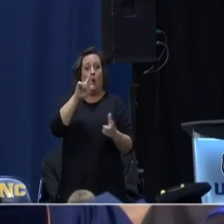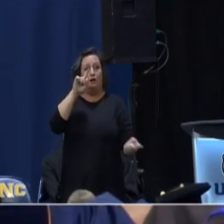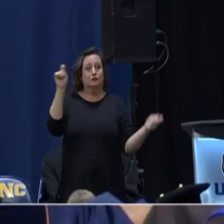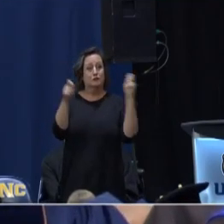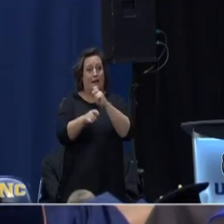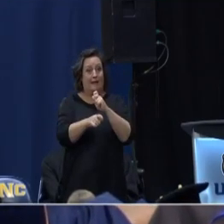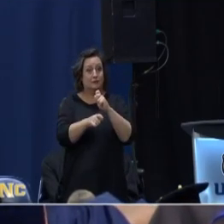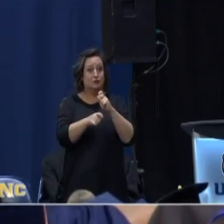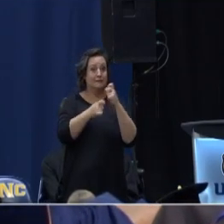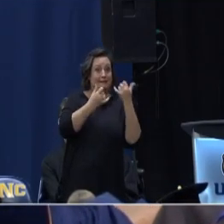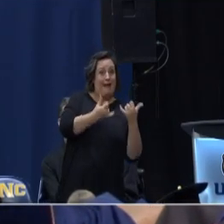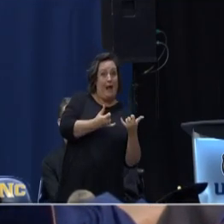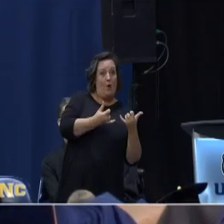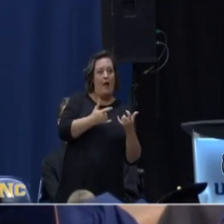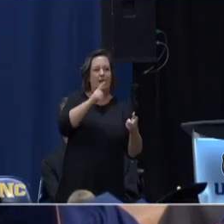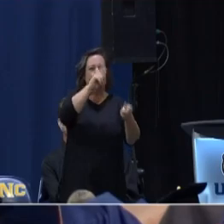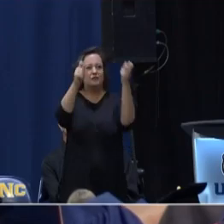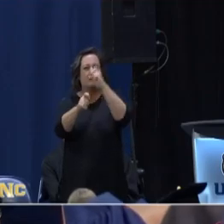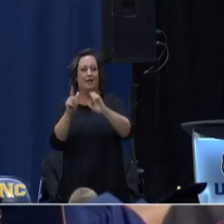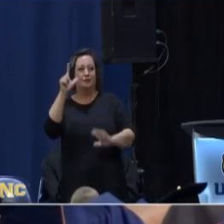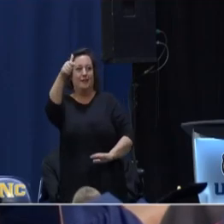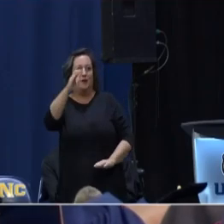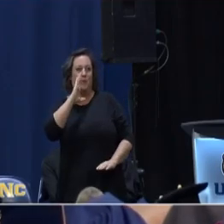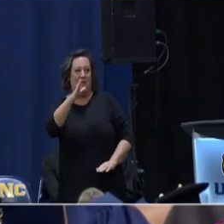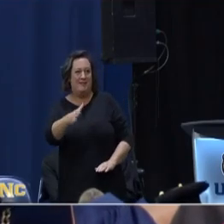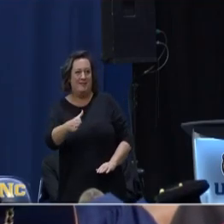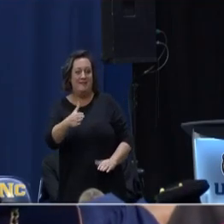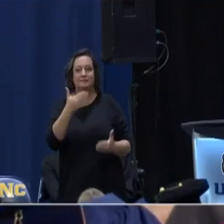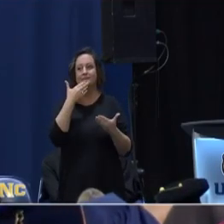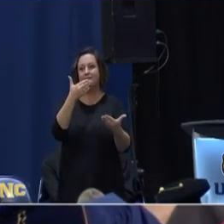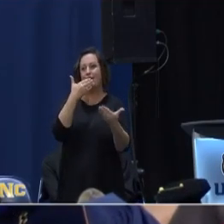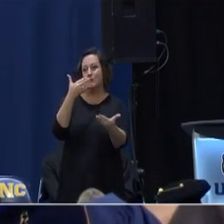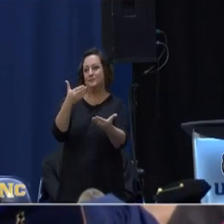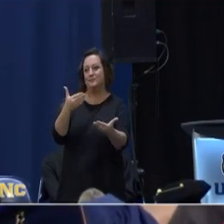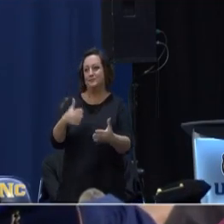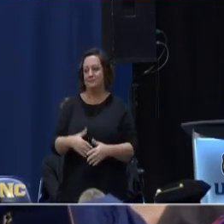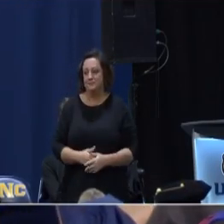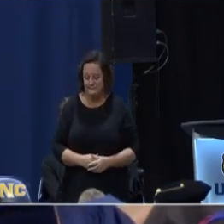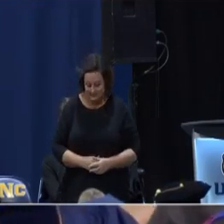will make in the world. Thank you.